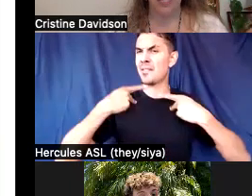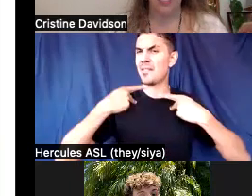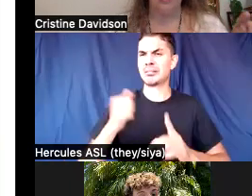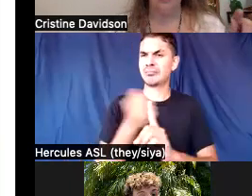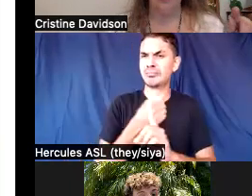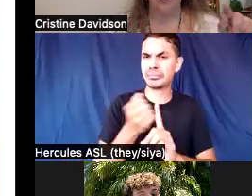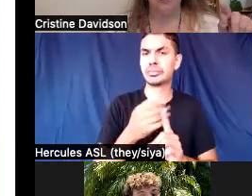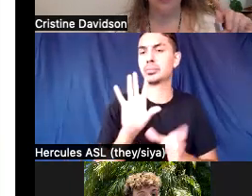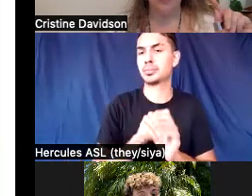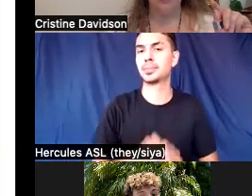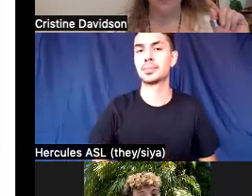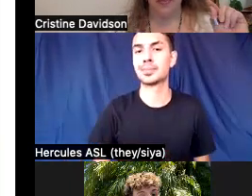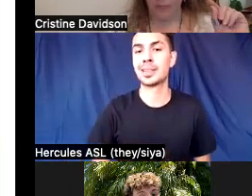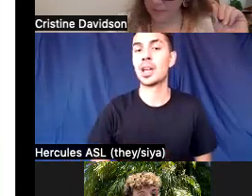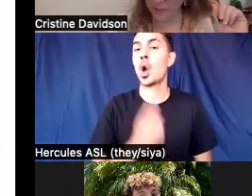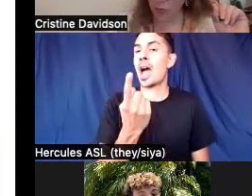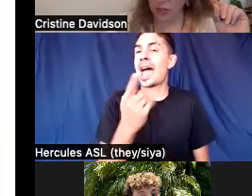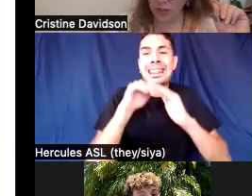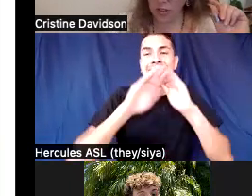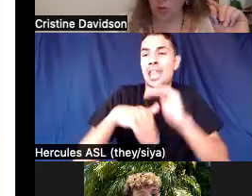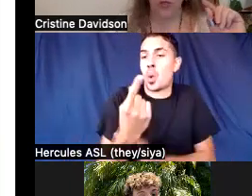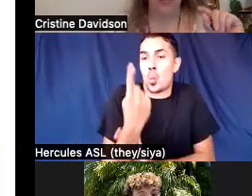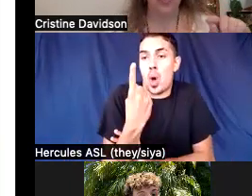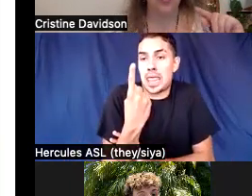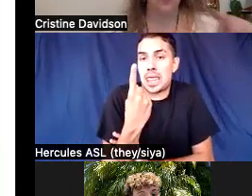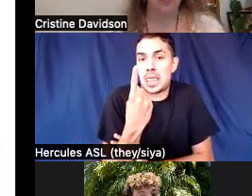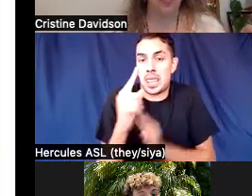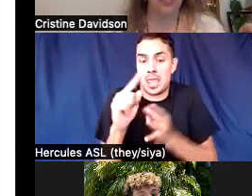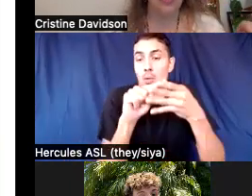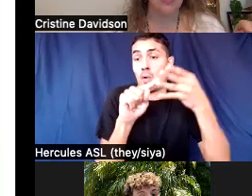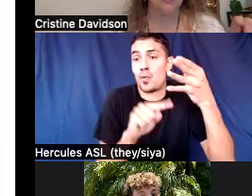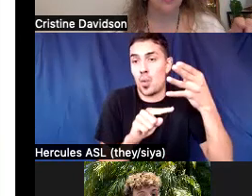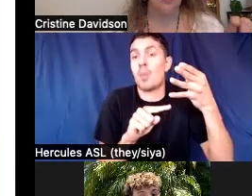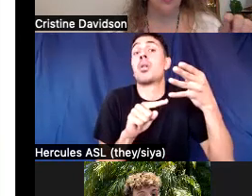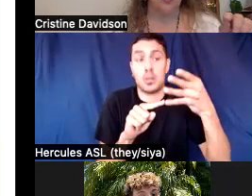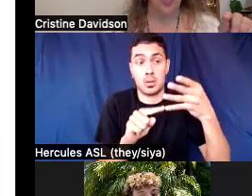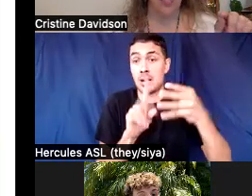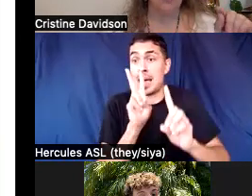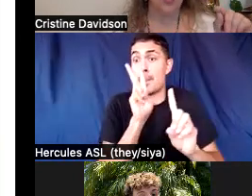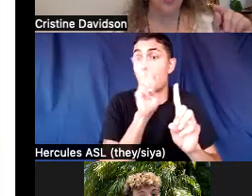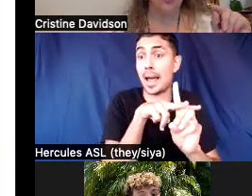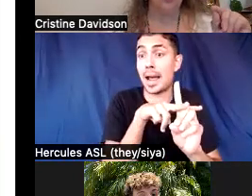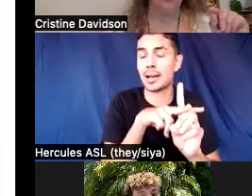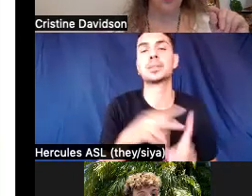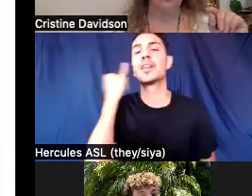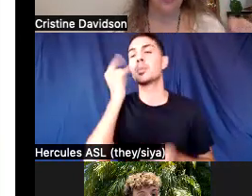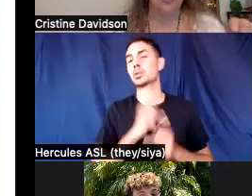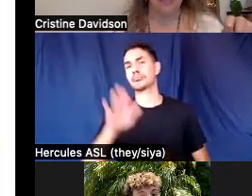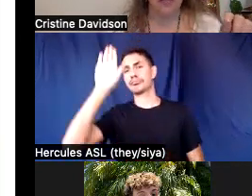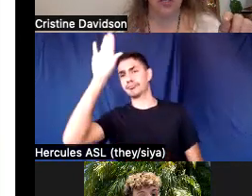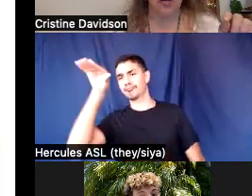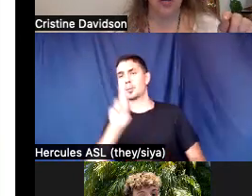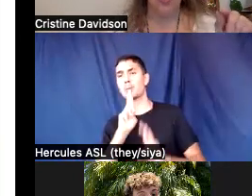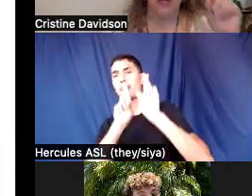to apply and be when a person reports this crime to a